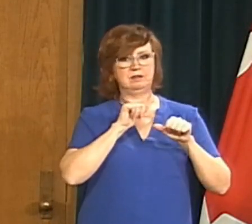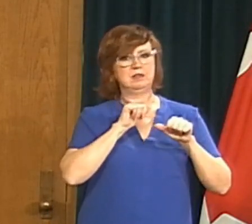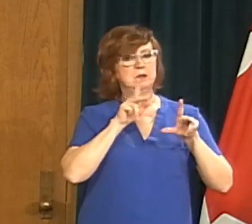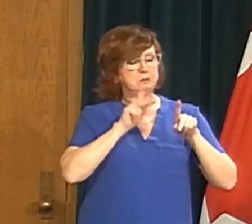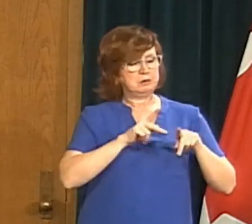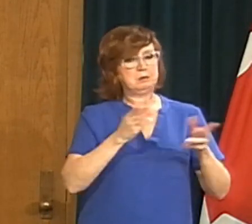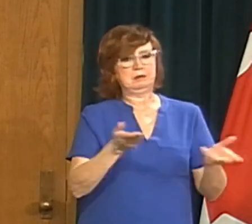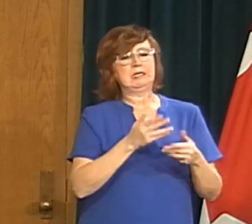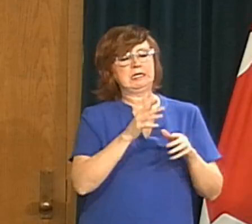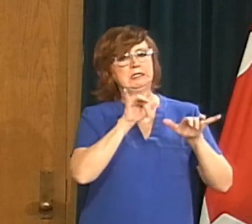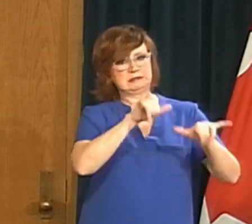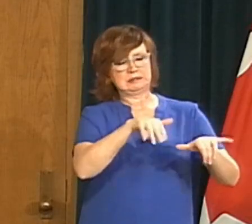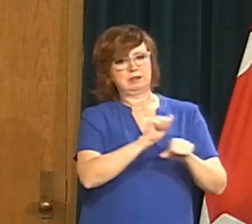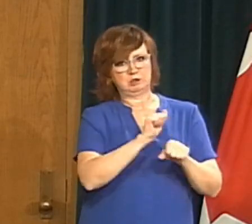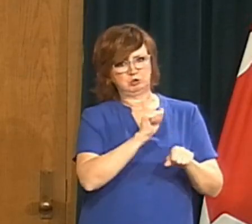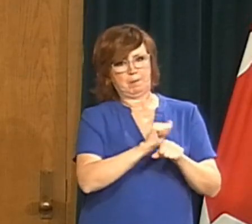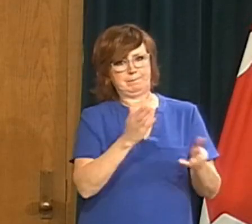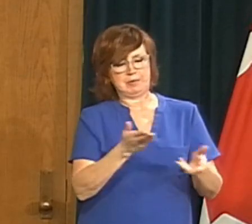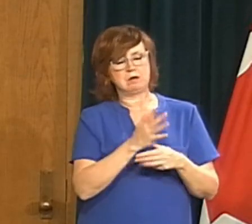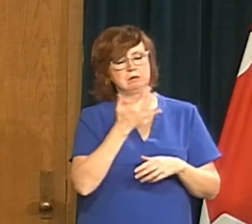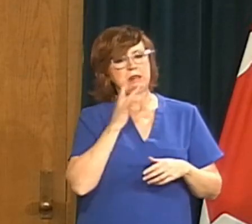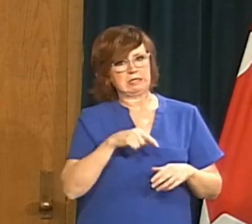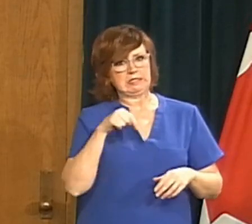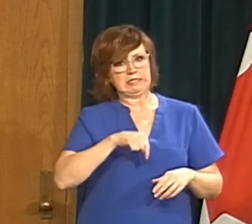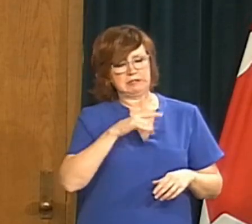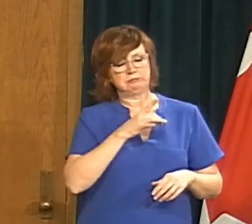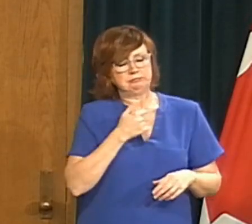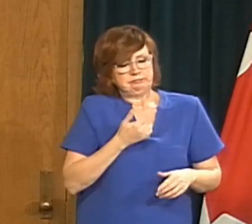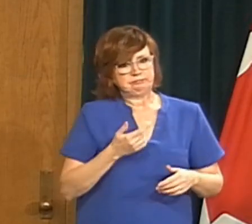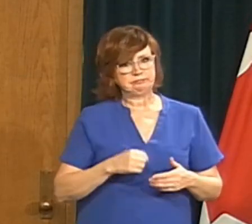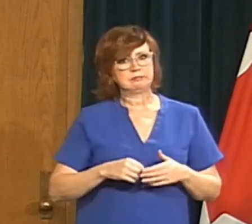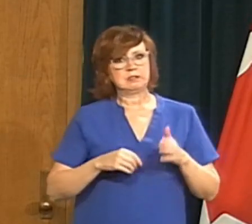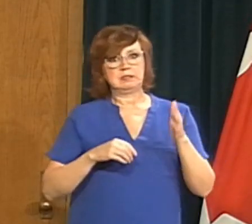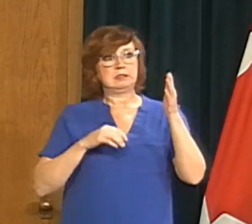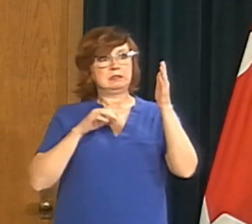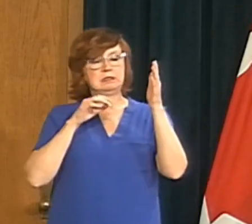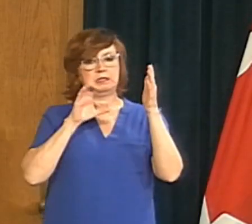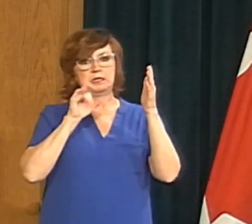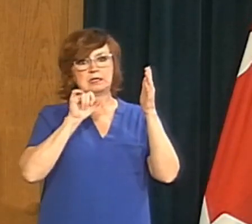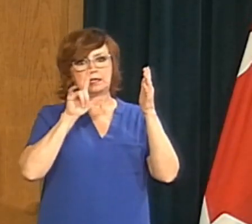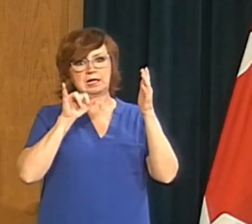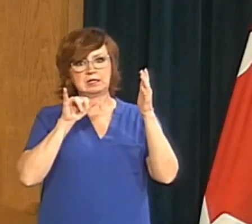from the phone line. Operator? We have Callie Stefano with CTV.